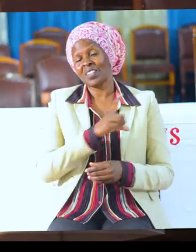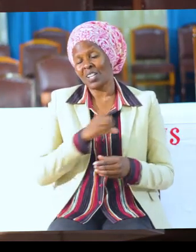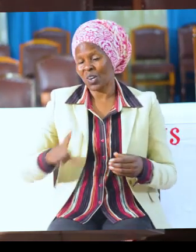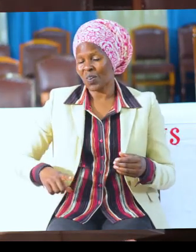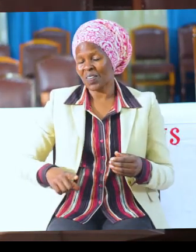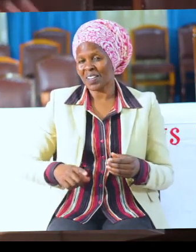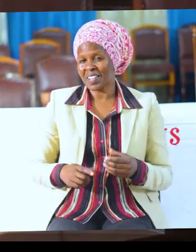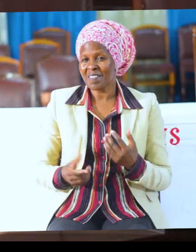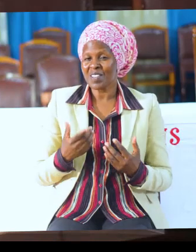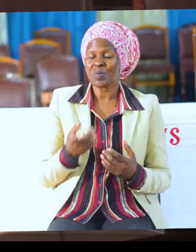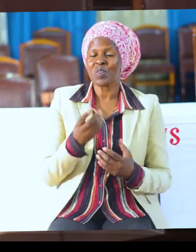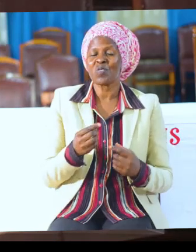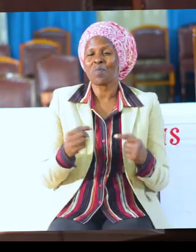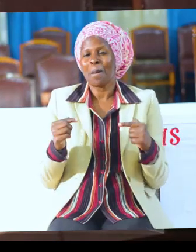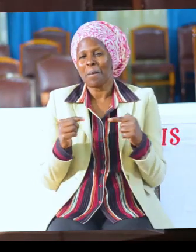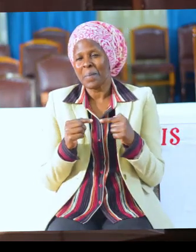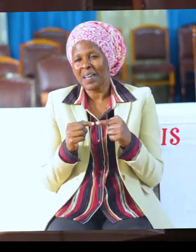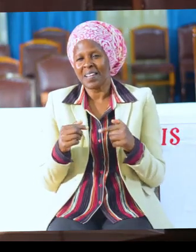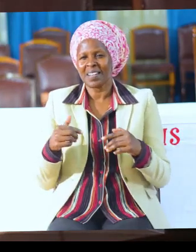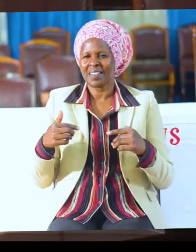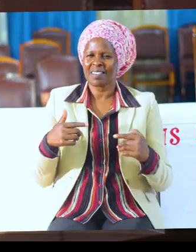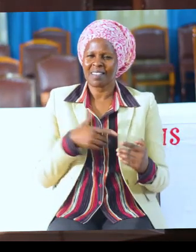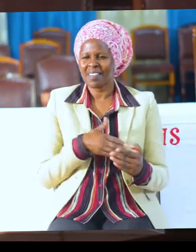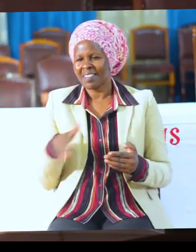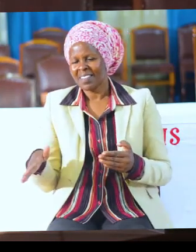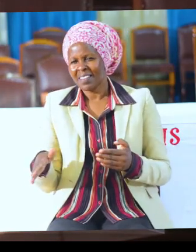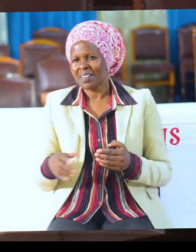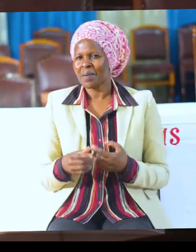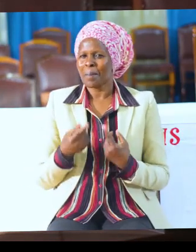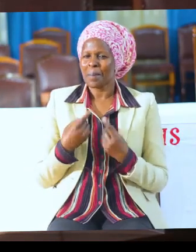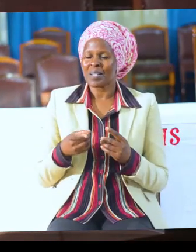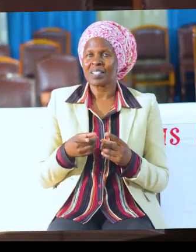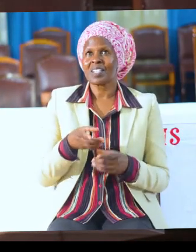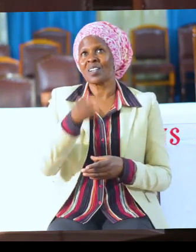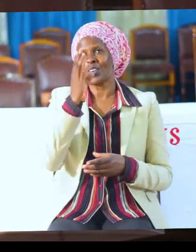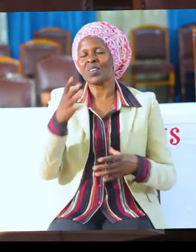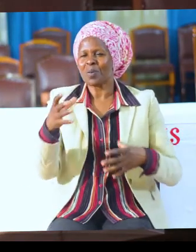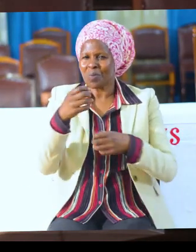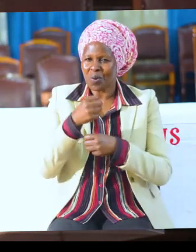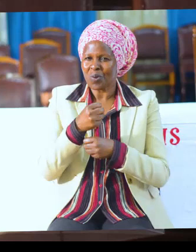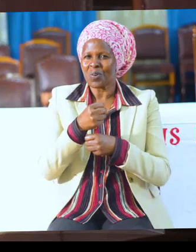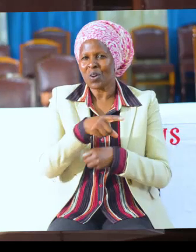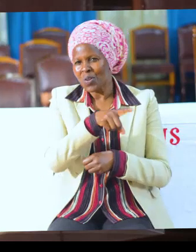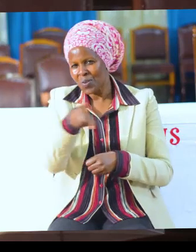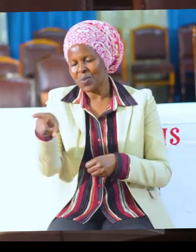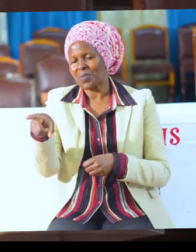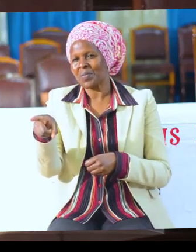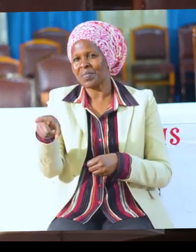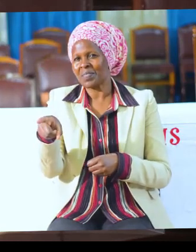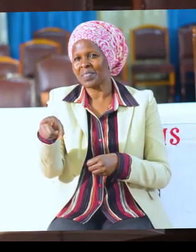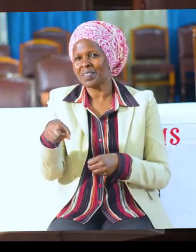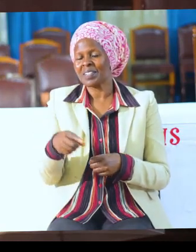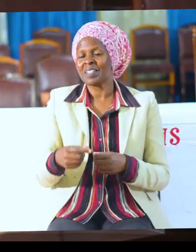feel some pain here and there, the Lord has continued to uphold you, and it is not to an extent that